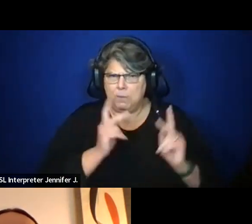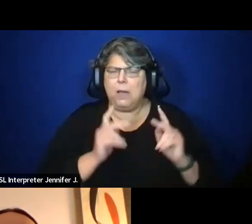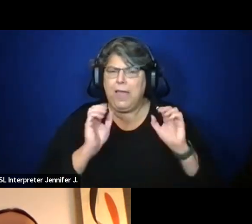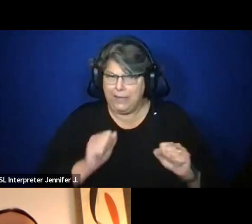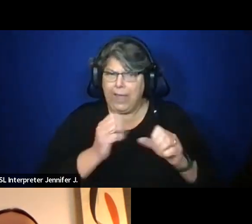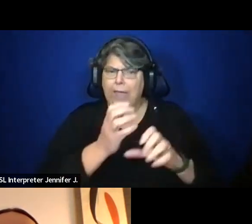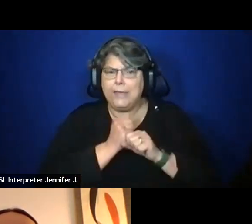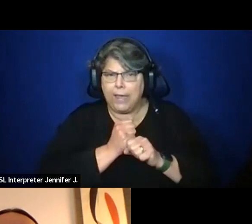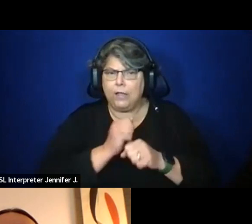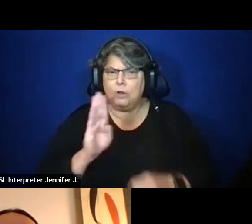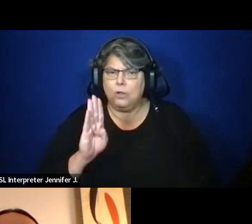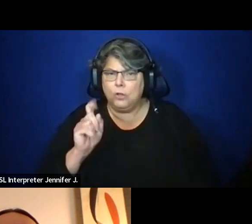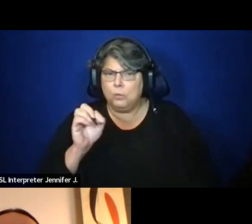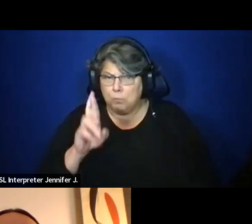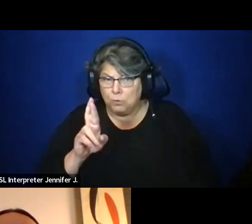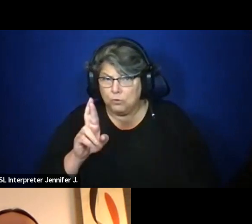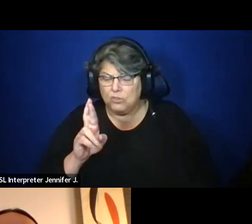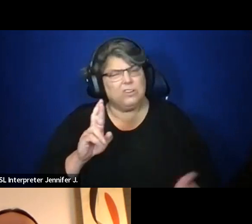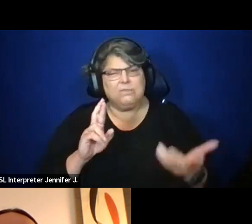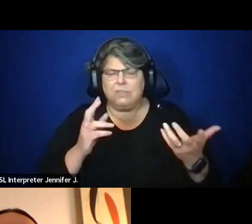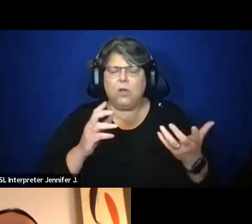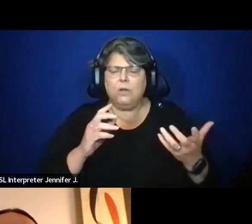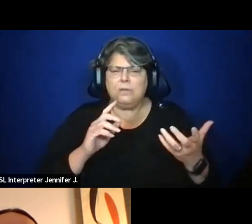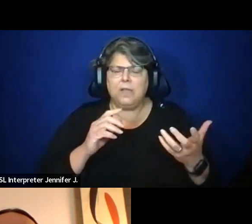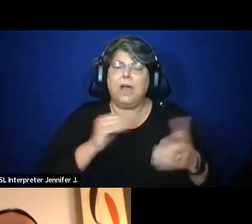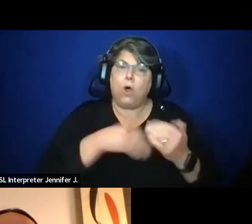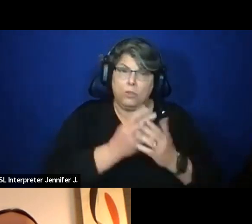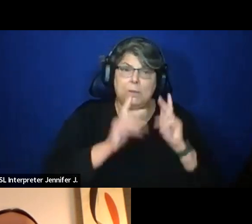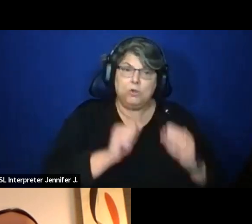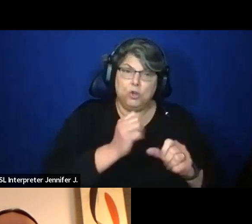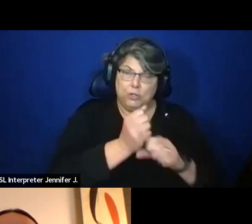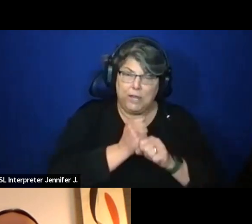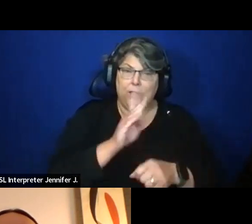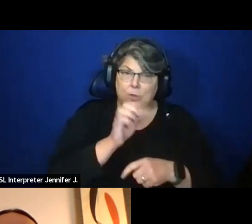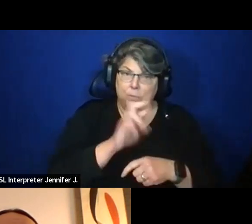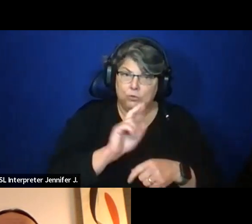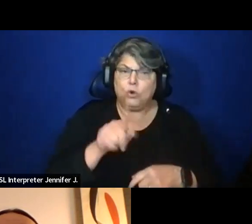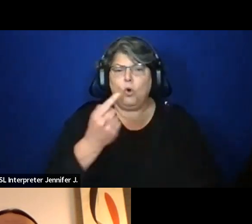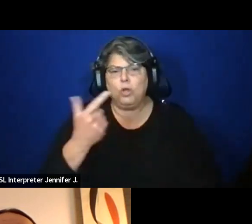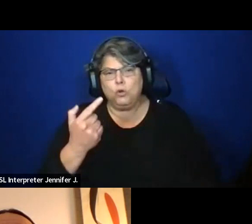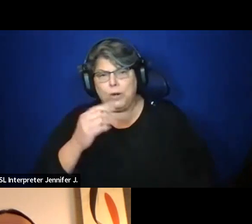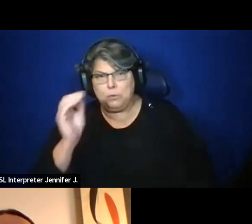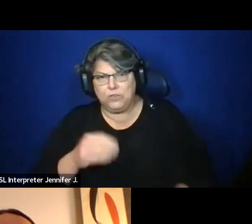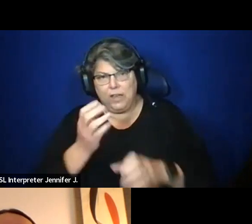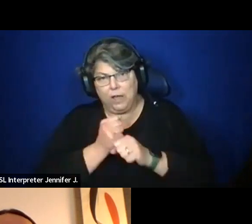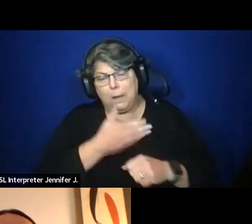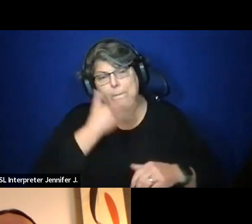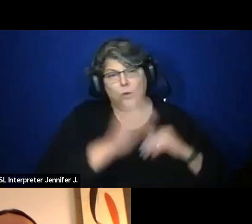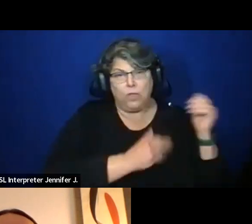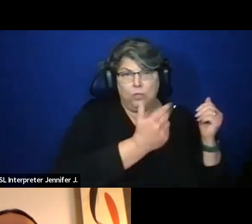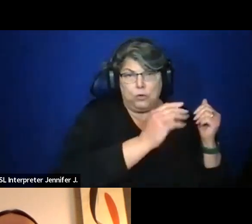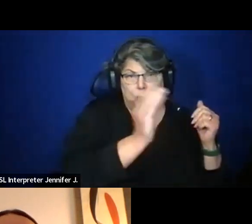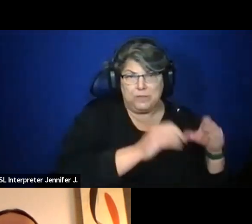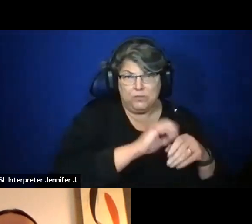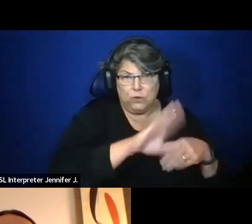the booster has gotten the booster. Now that's far better than the state at 13%, but that still means 4 out of 5